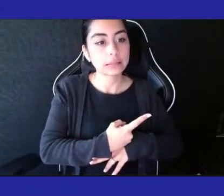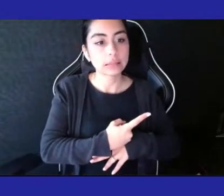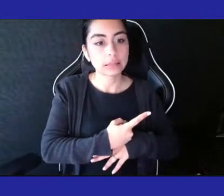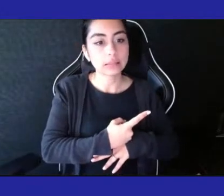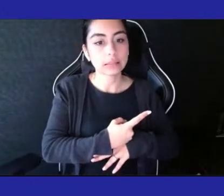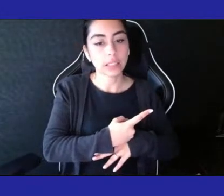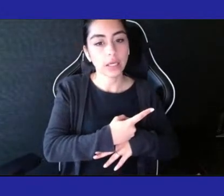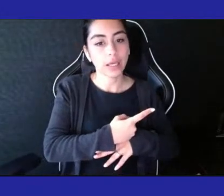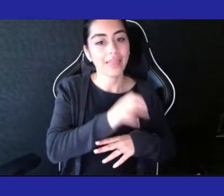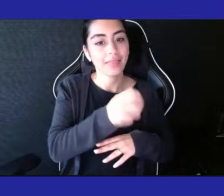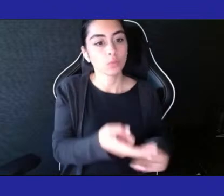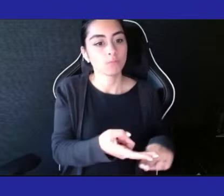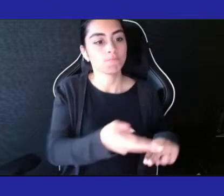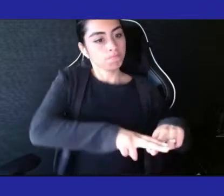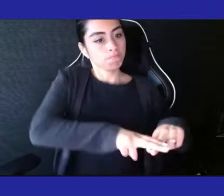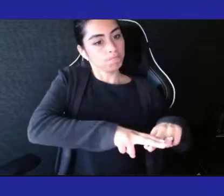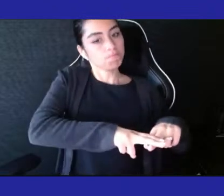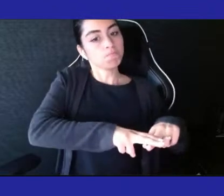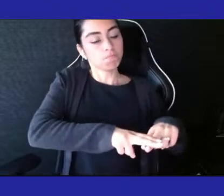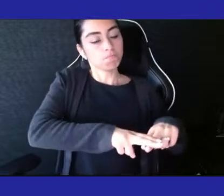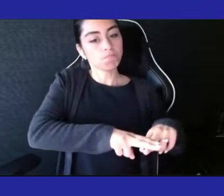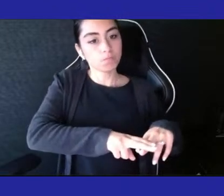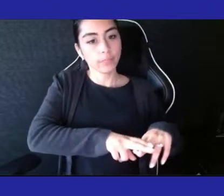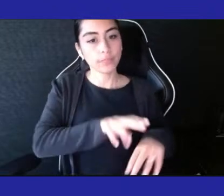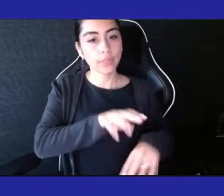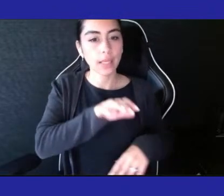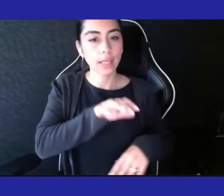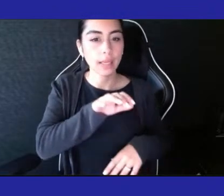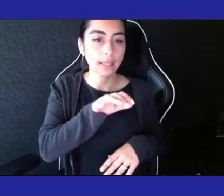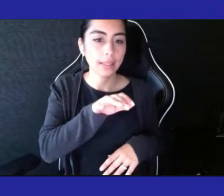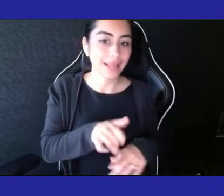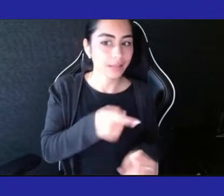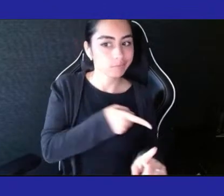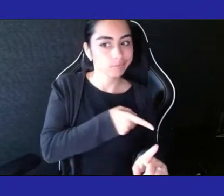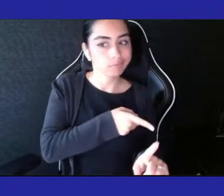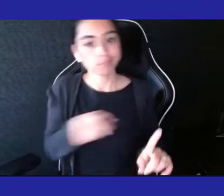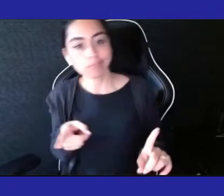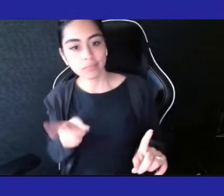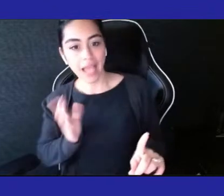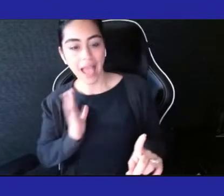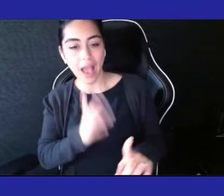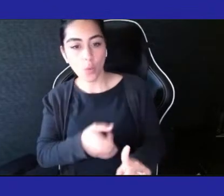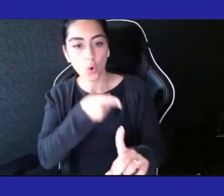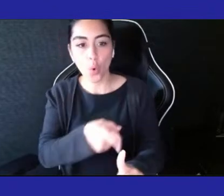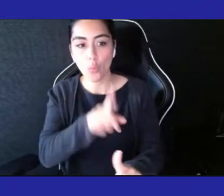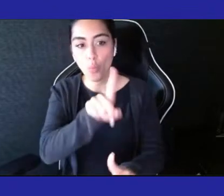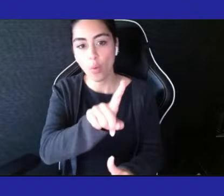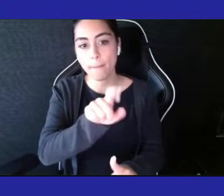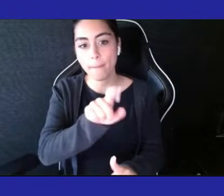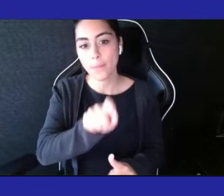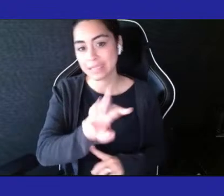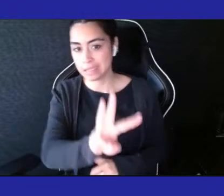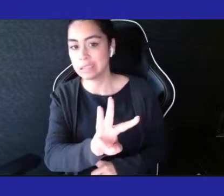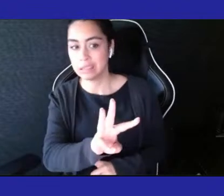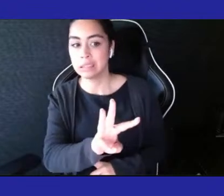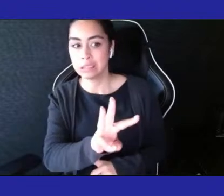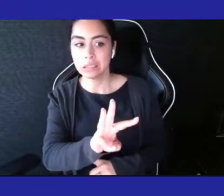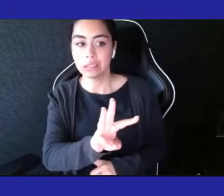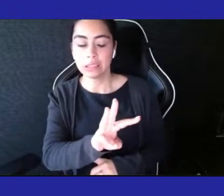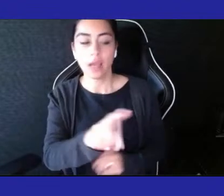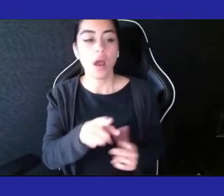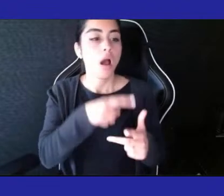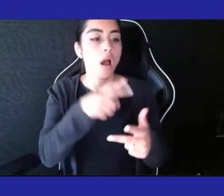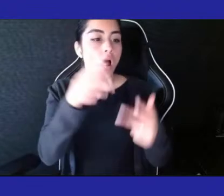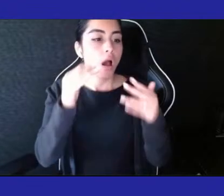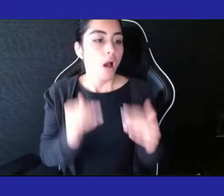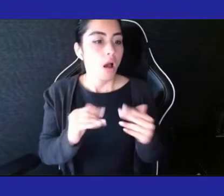care days. This is off from the target of 1.6. And then financial sustainability, the post-acute